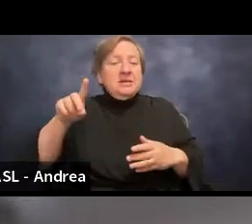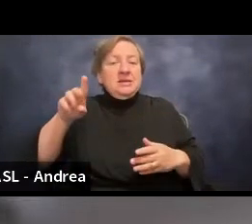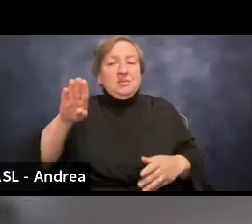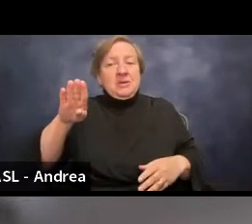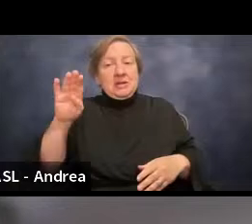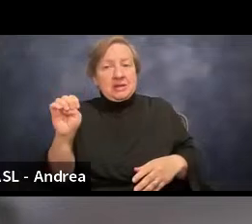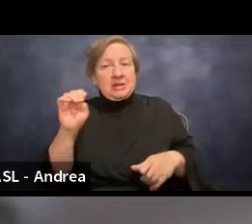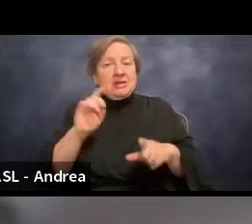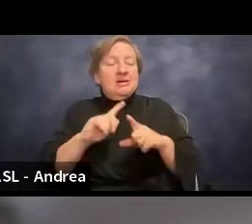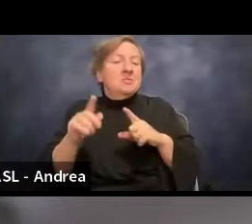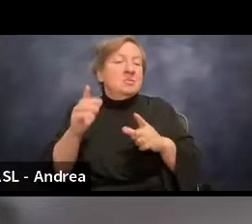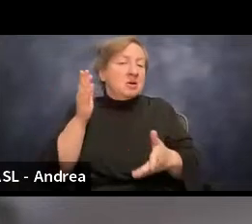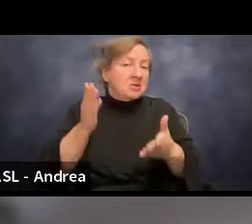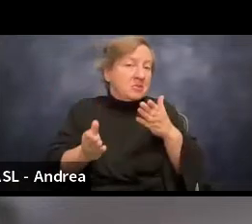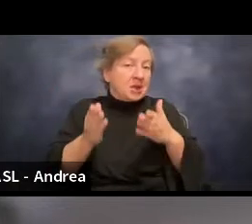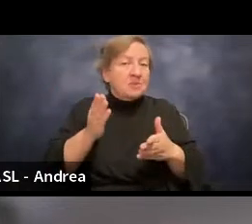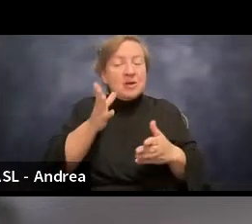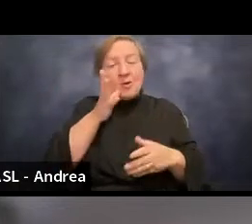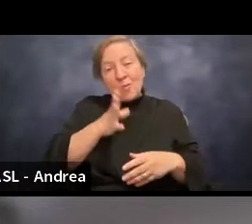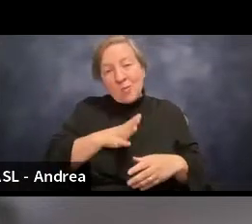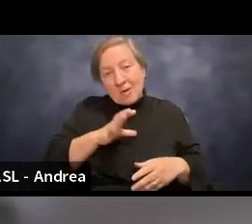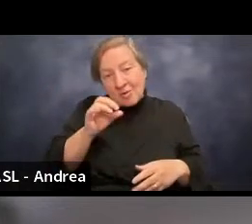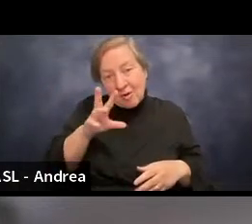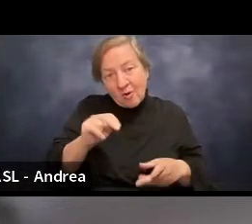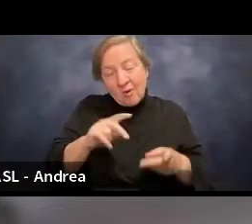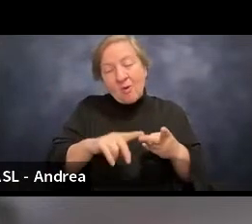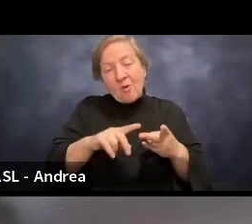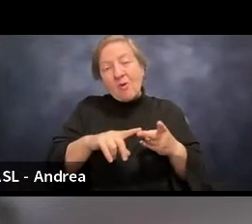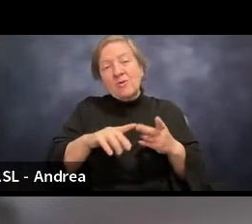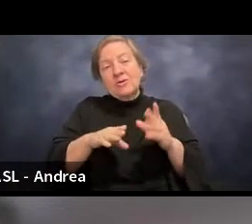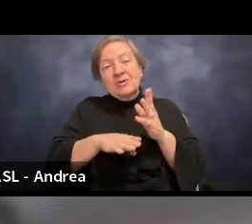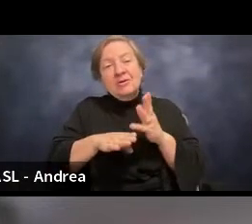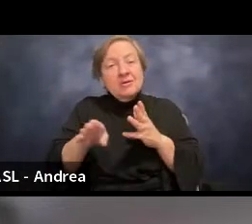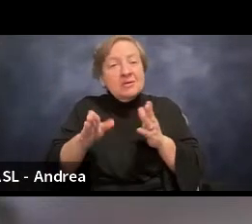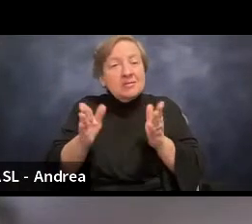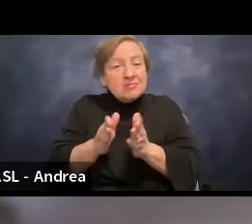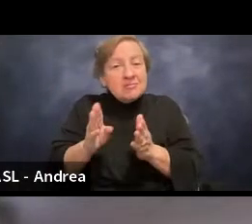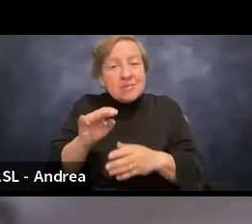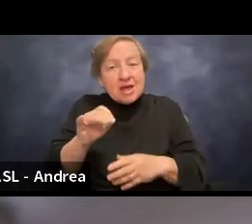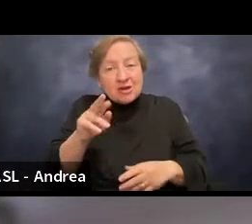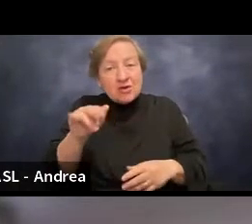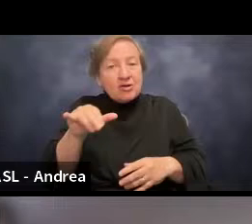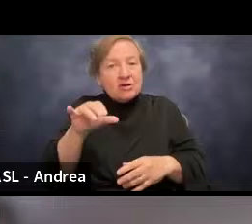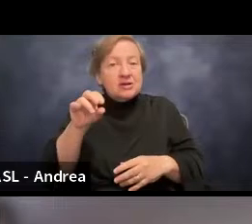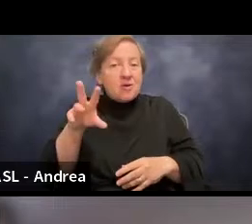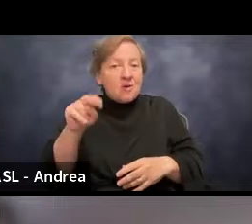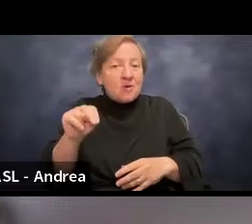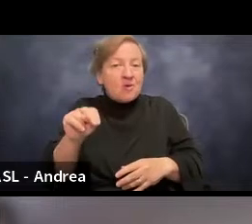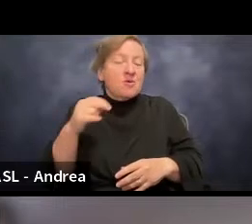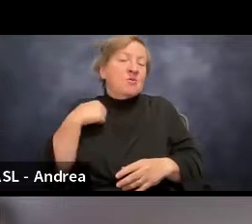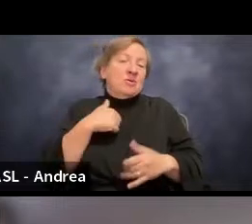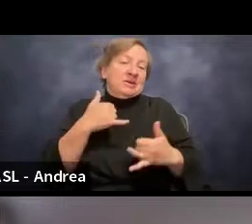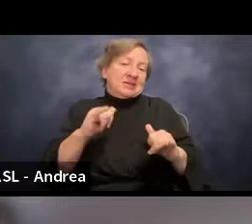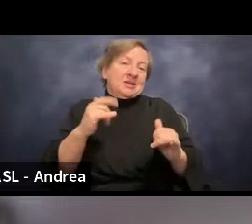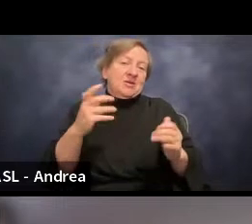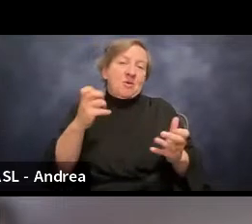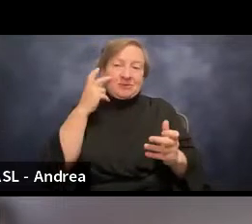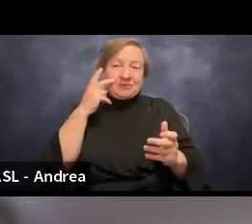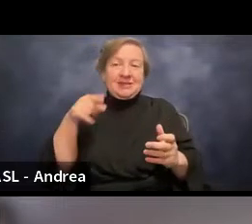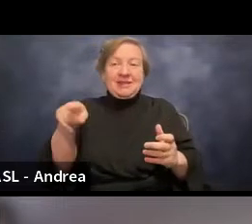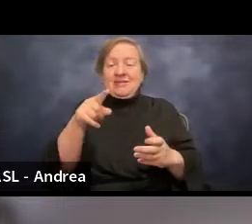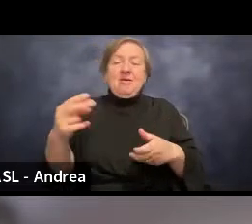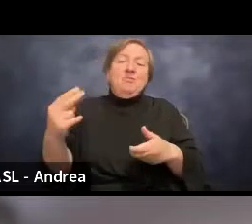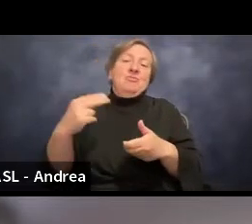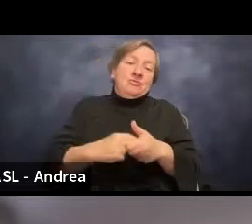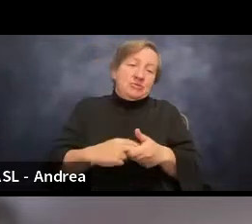but maybe women-owned, minority-owned, that we still want to see